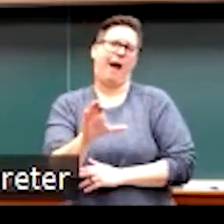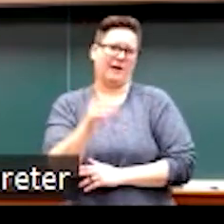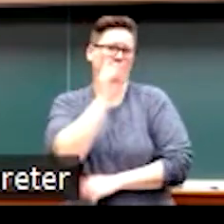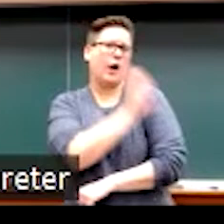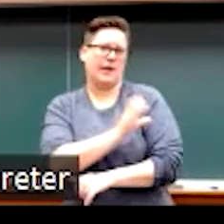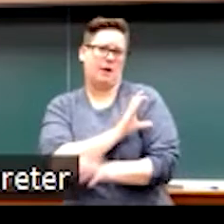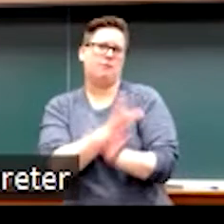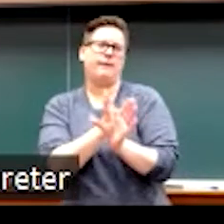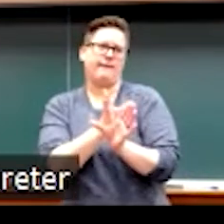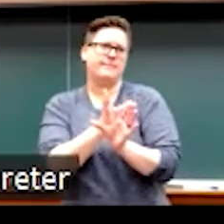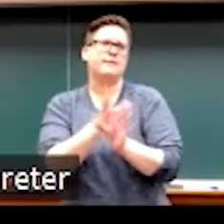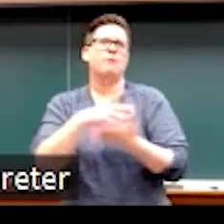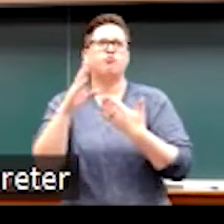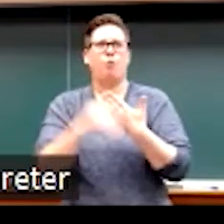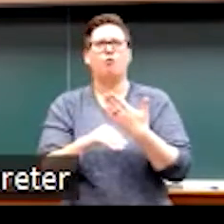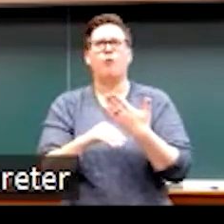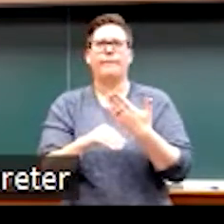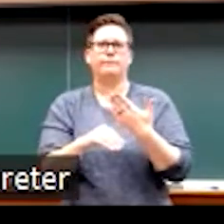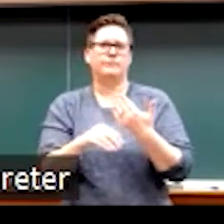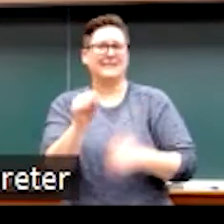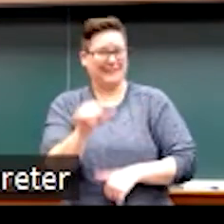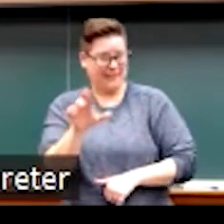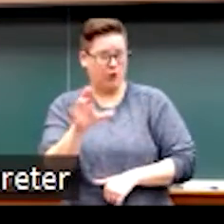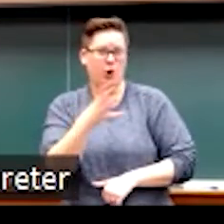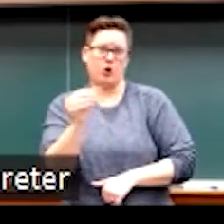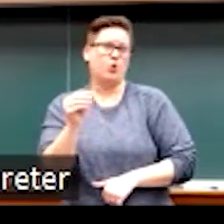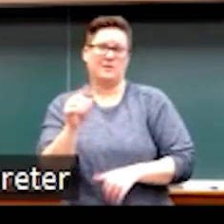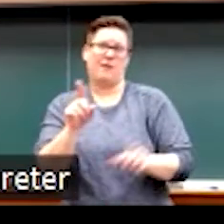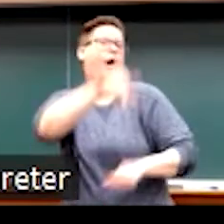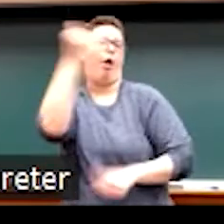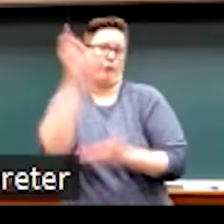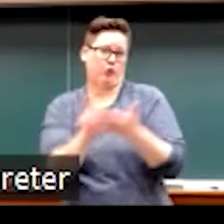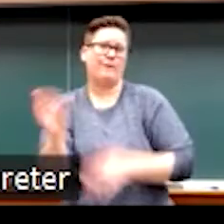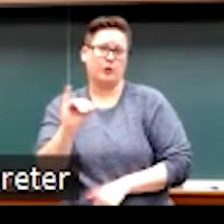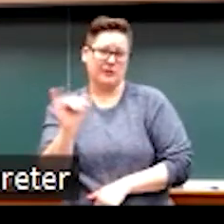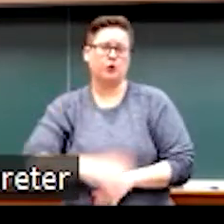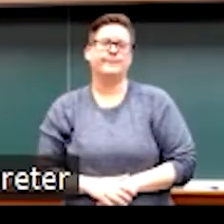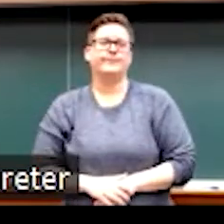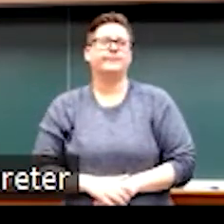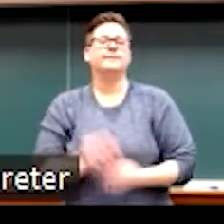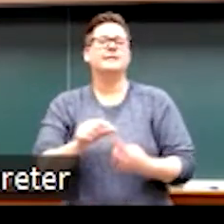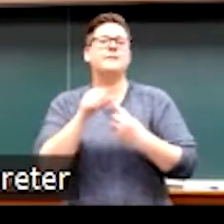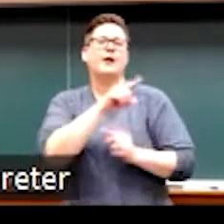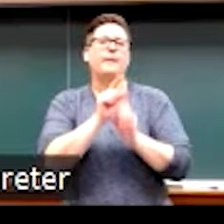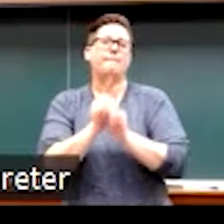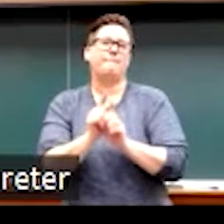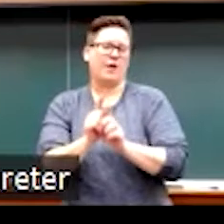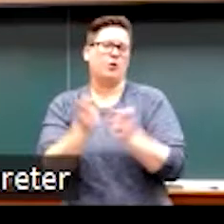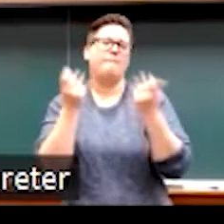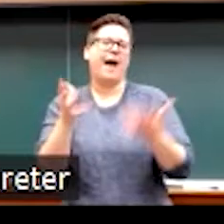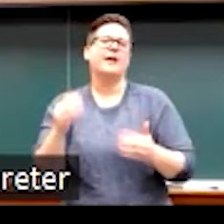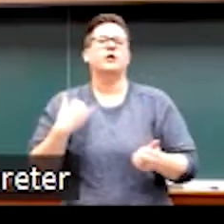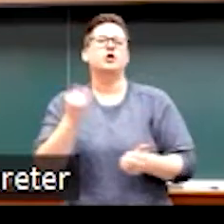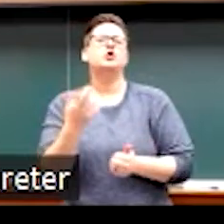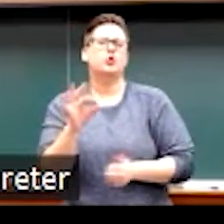clinical psychology programs at Syracuse and beyond. Particularly his mentorship of several